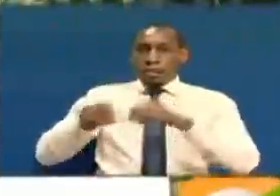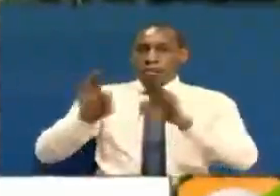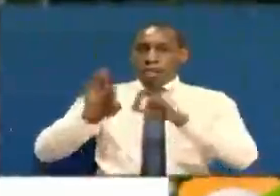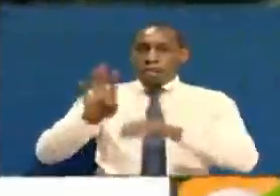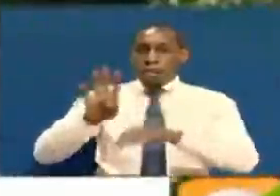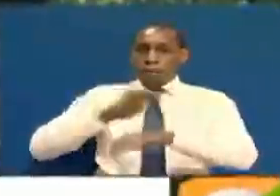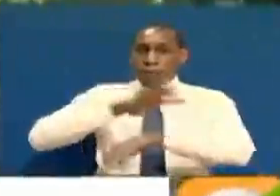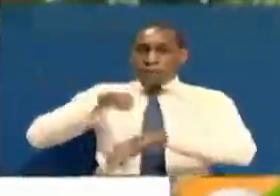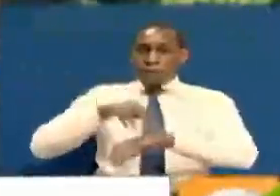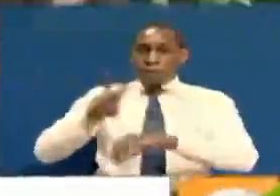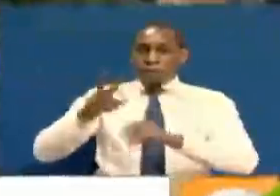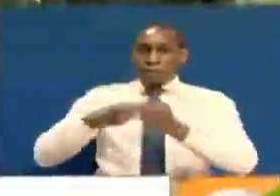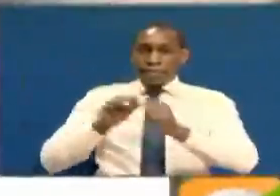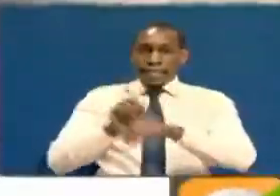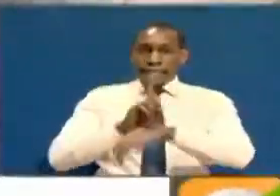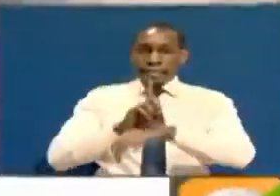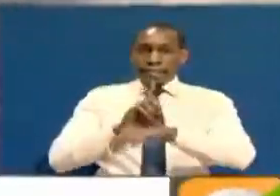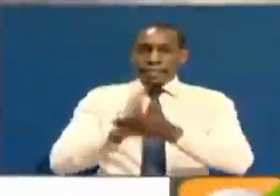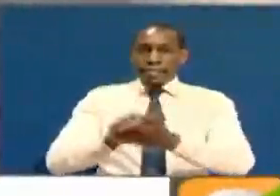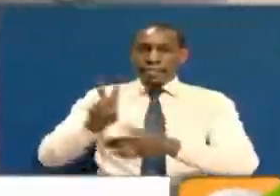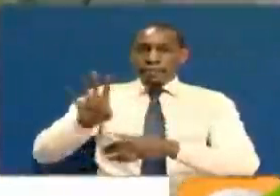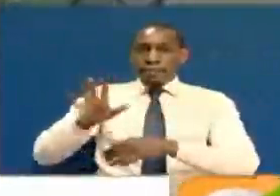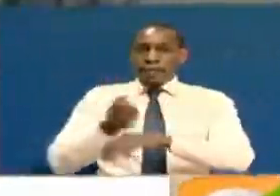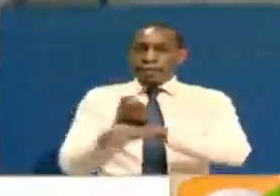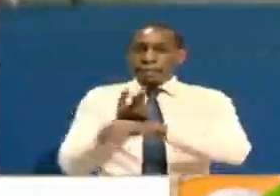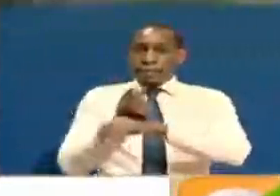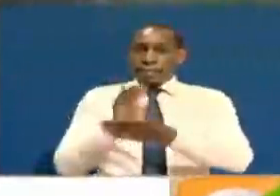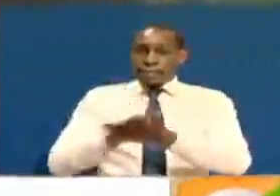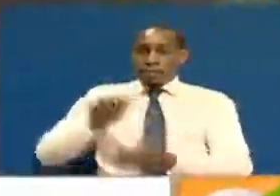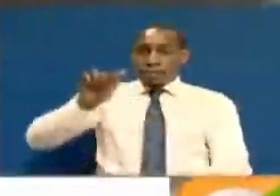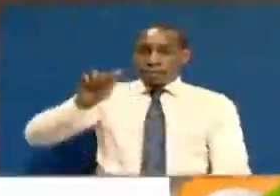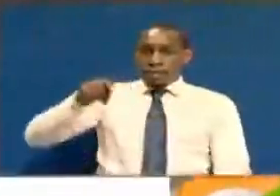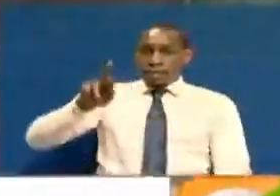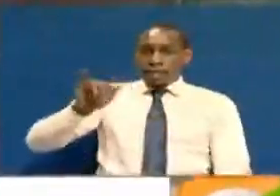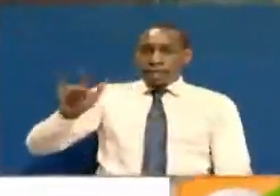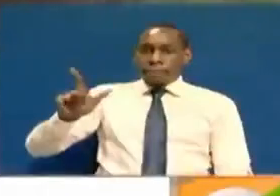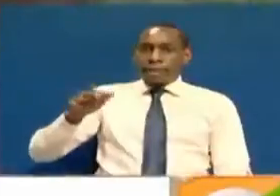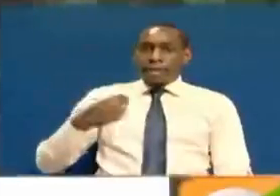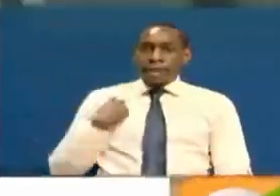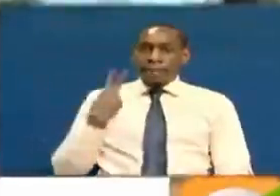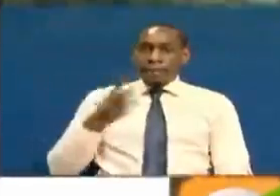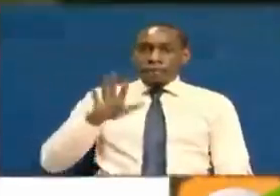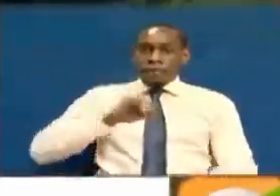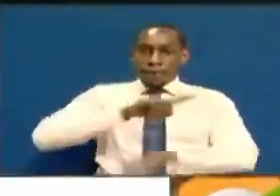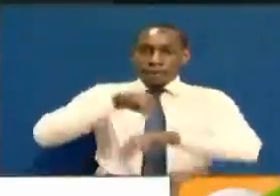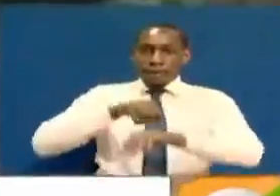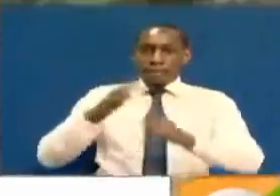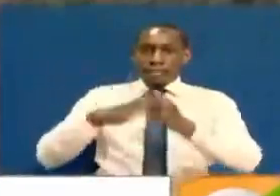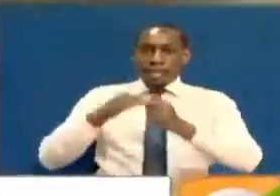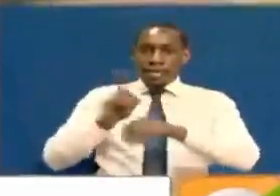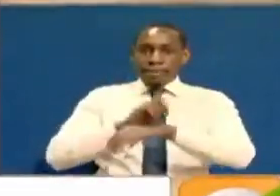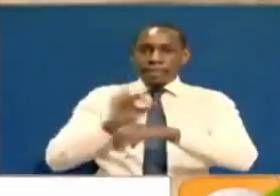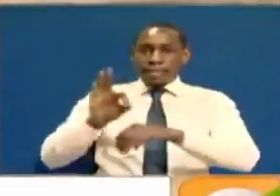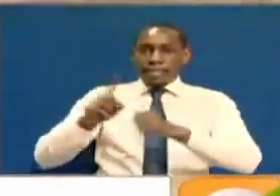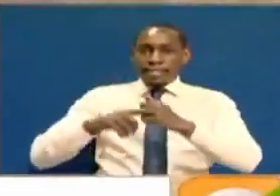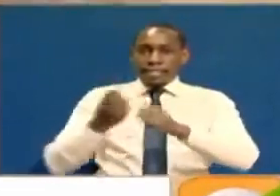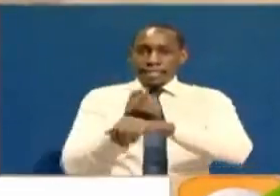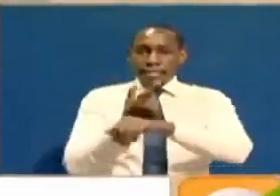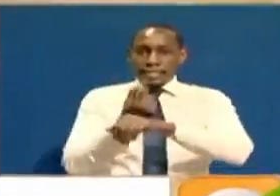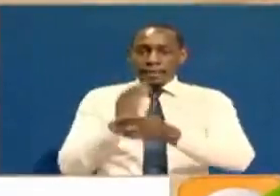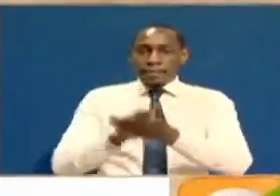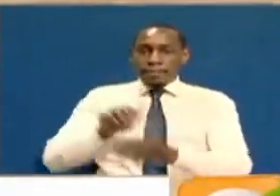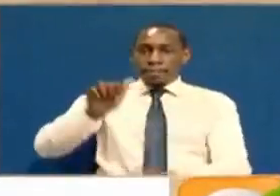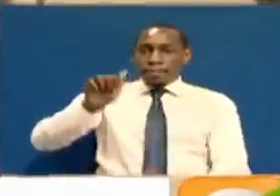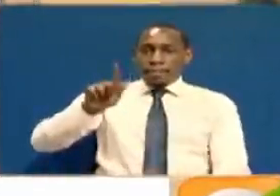impressive 4 hours, 28 minutes and 25 seconds. April Kelley finished second in 5 hours, 9 minutes and 36 seconds,